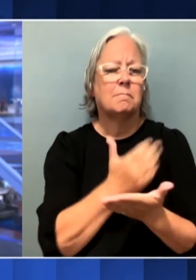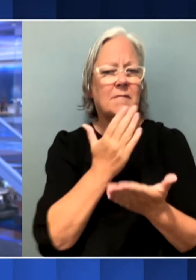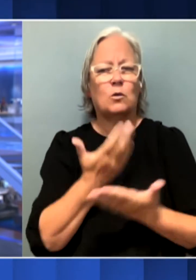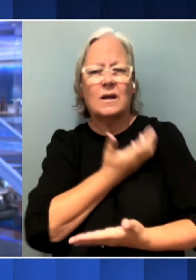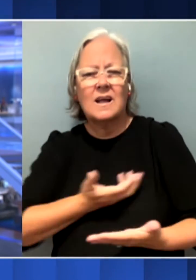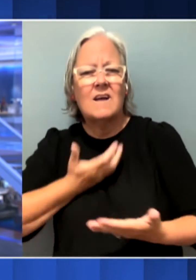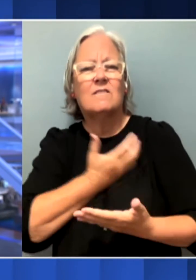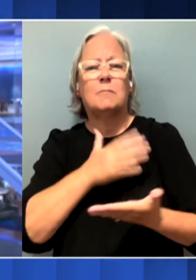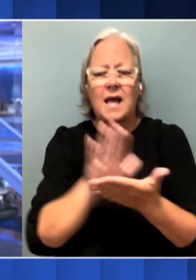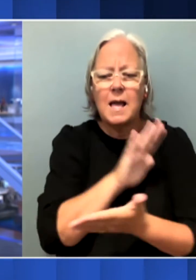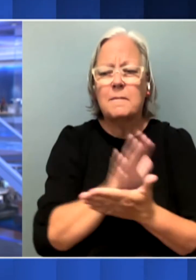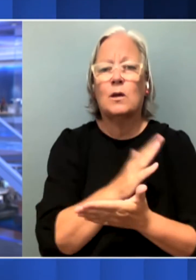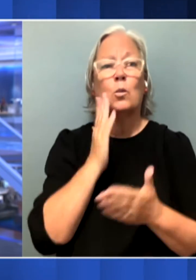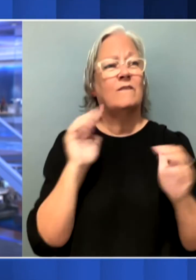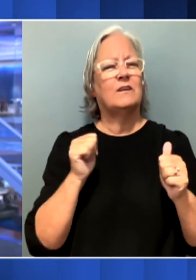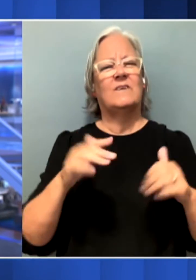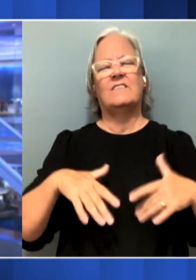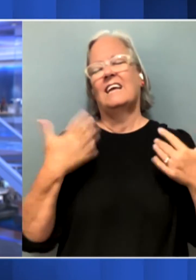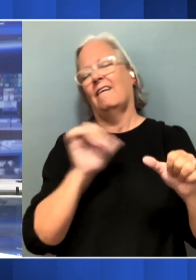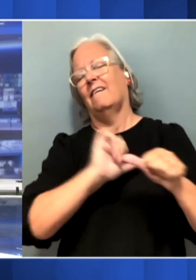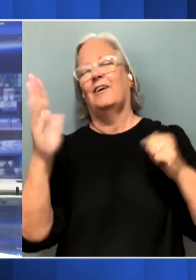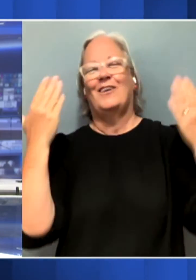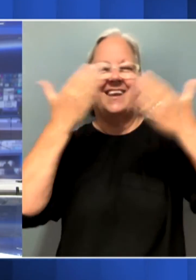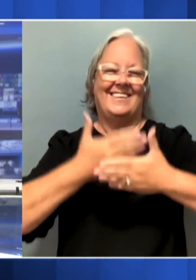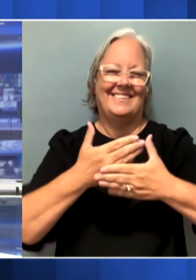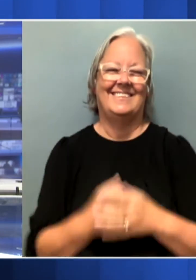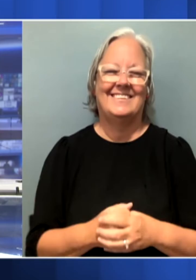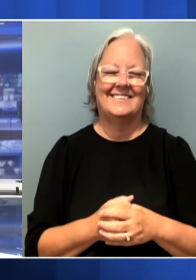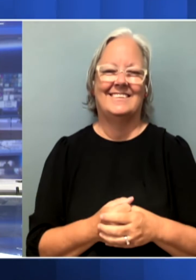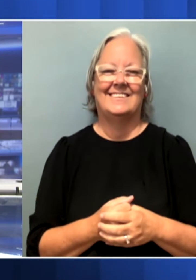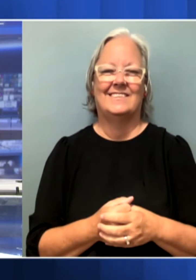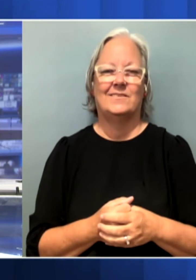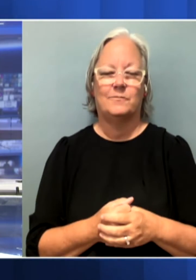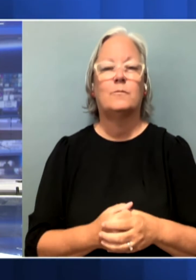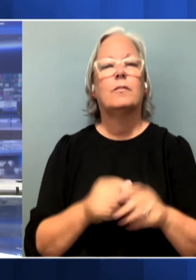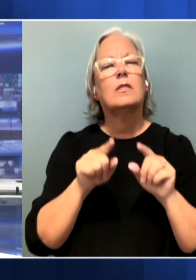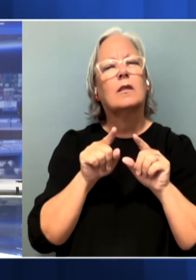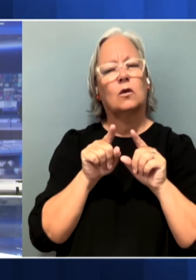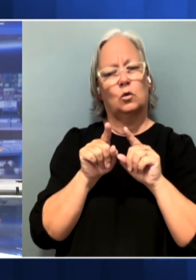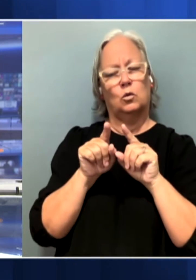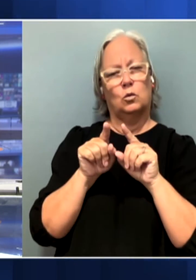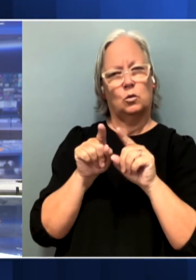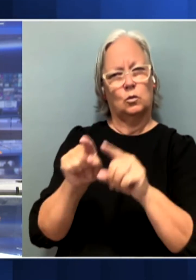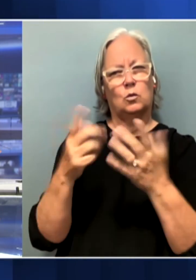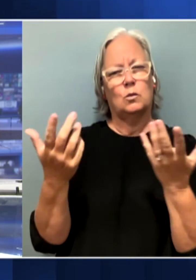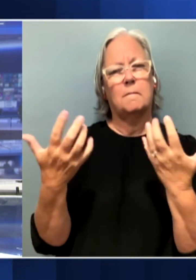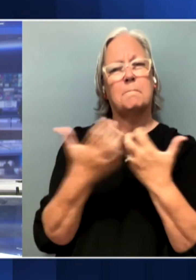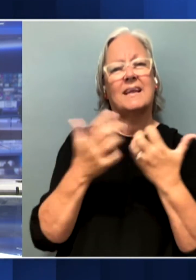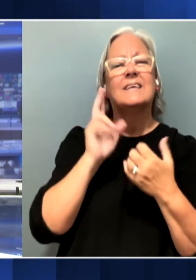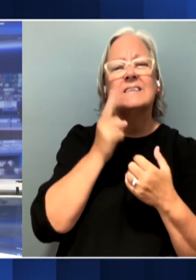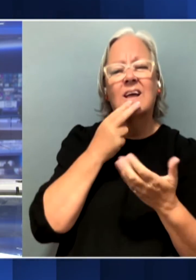finish just feeling like they had the best night of their lives. And Marnie, as well as, being watched and appreciated by the deaf and hard of